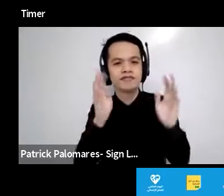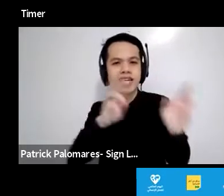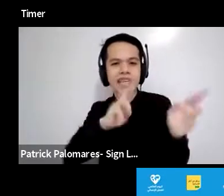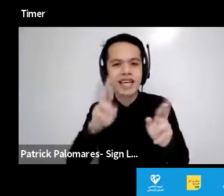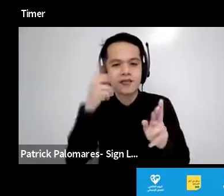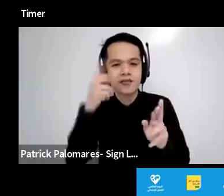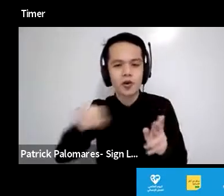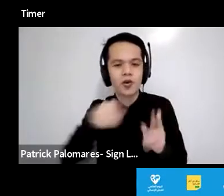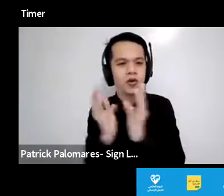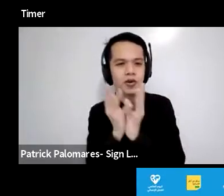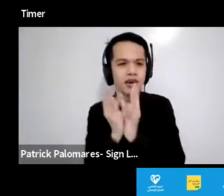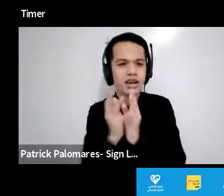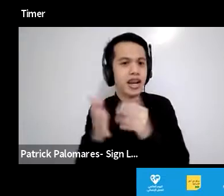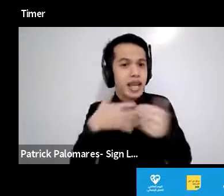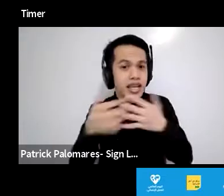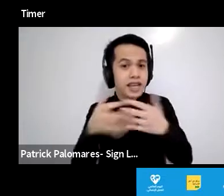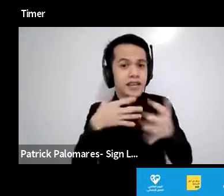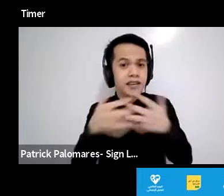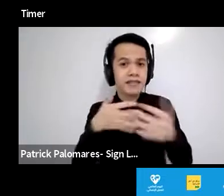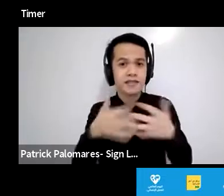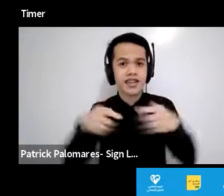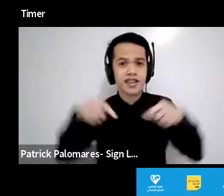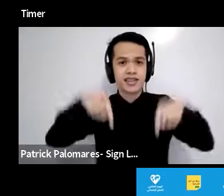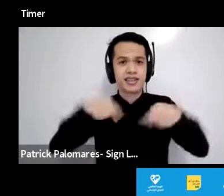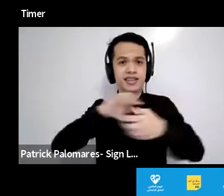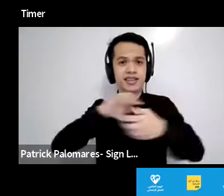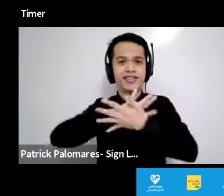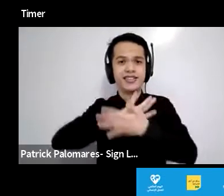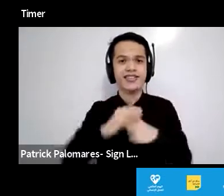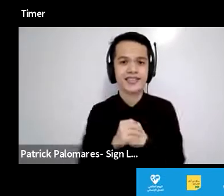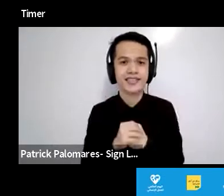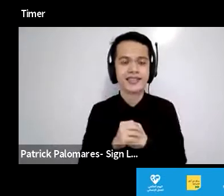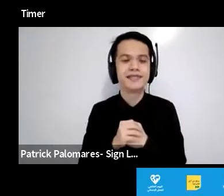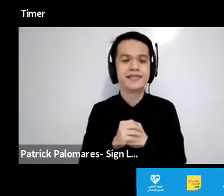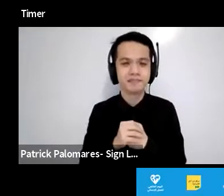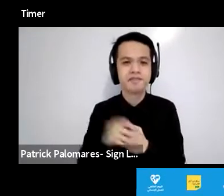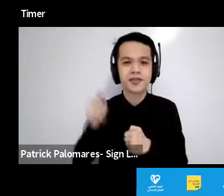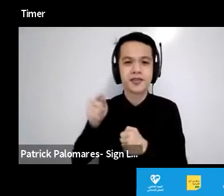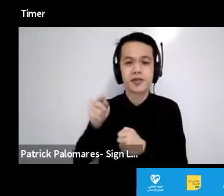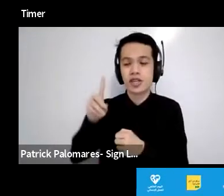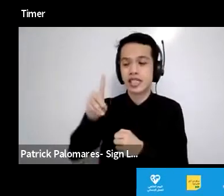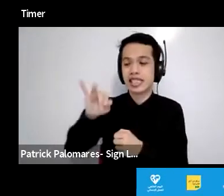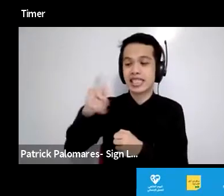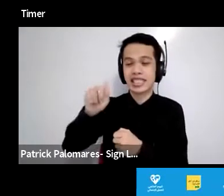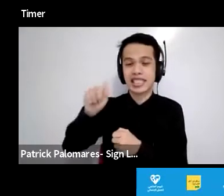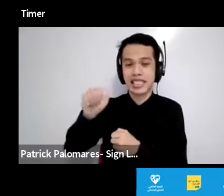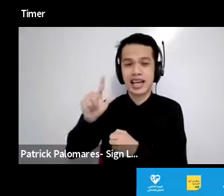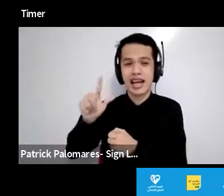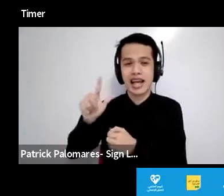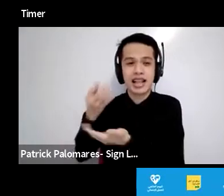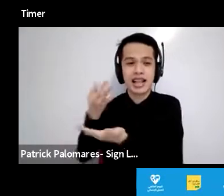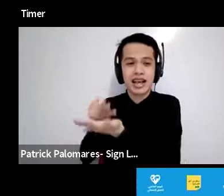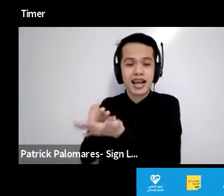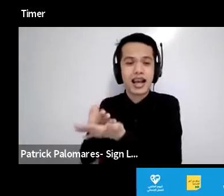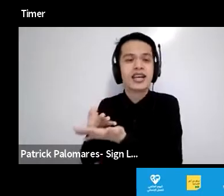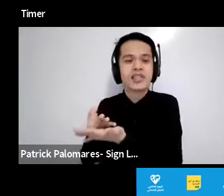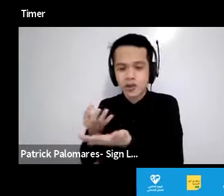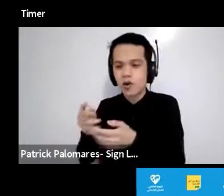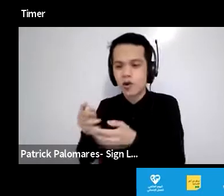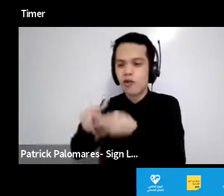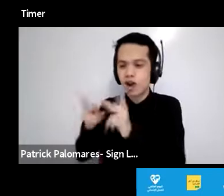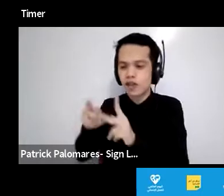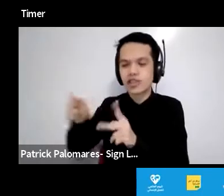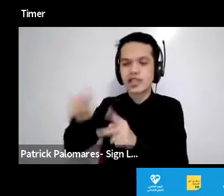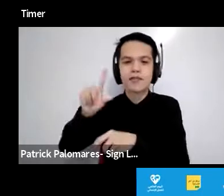communities, even in the context of the pandemic. Digital cash offered an opportunity for Oxfam and partner local